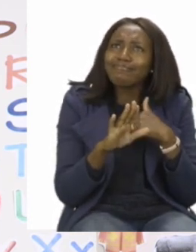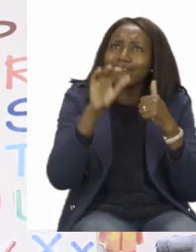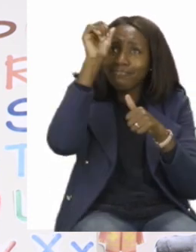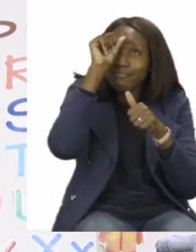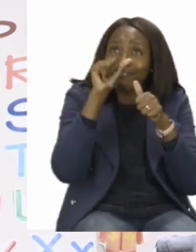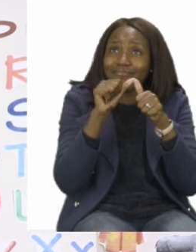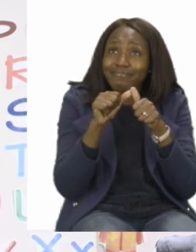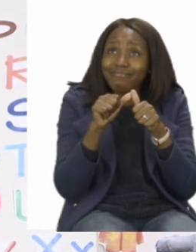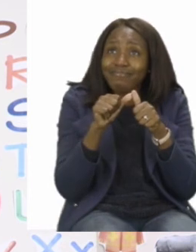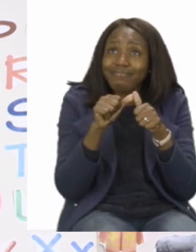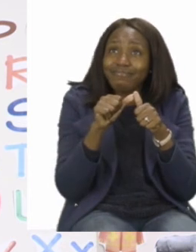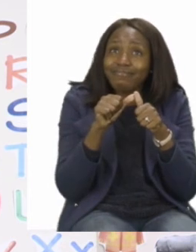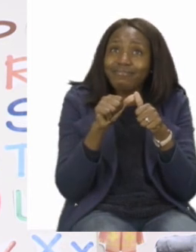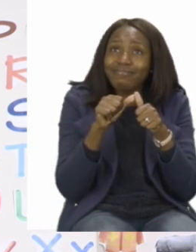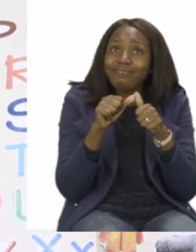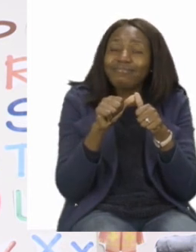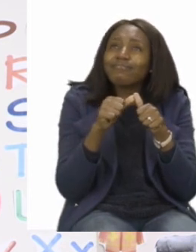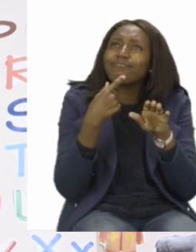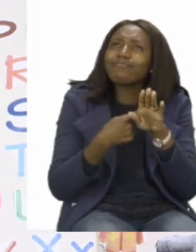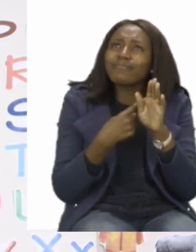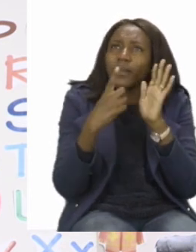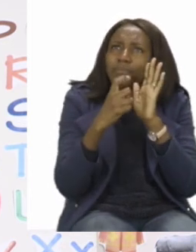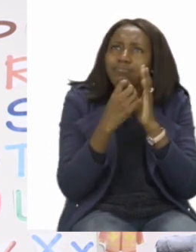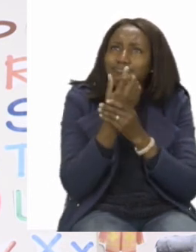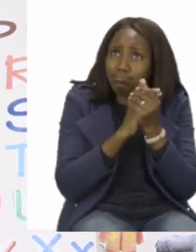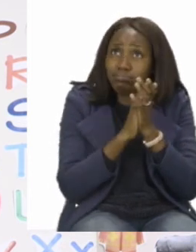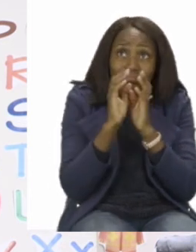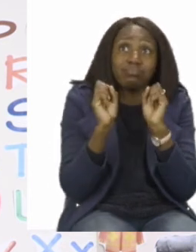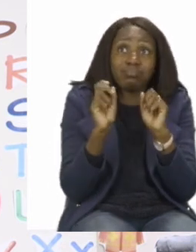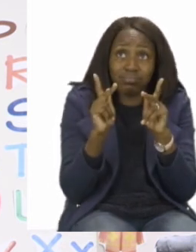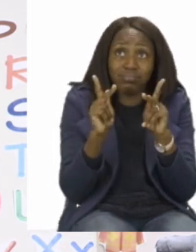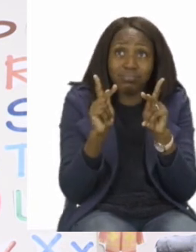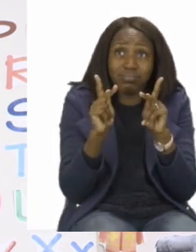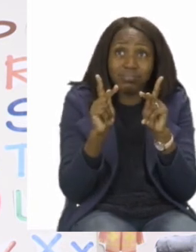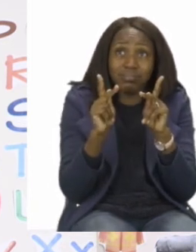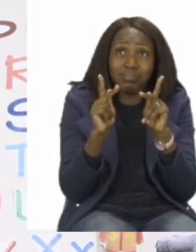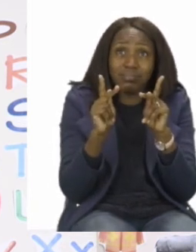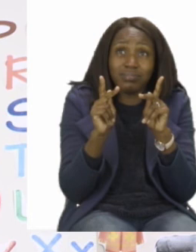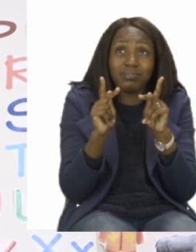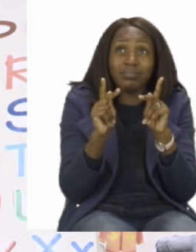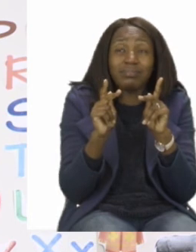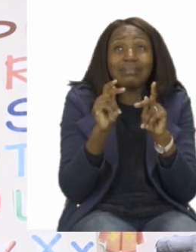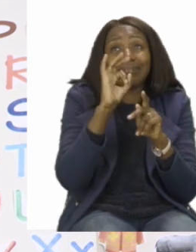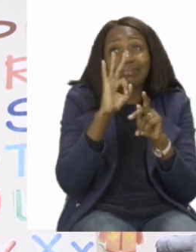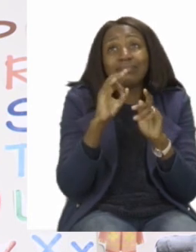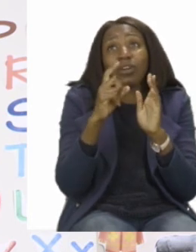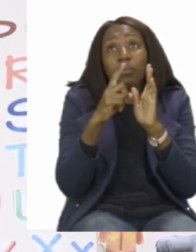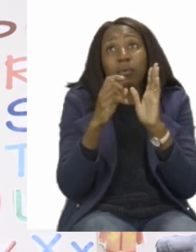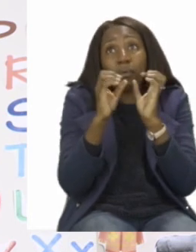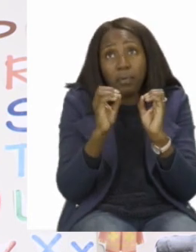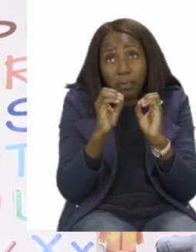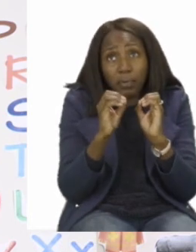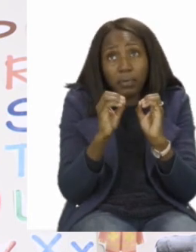and girls, we always have to remember to sanitize. Remember, if you don't have sanitizer,